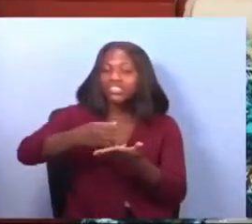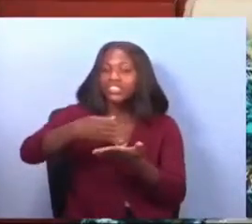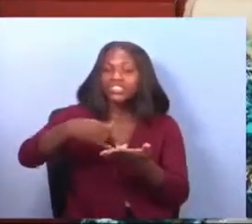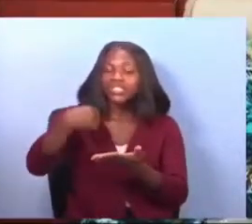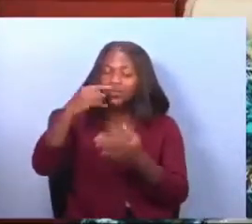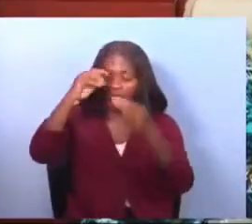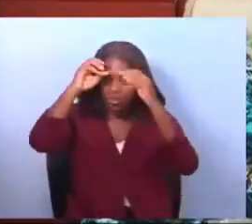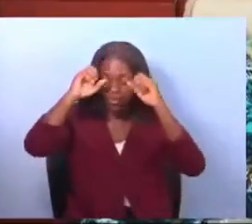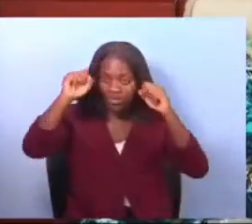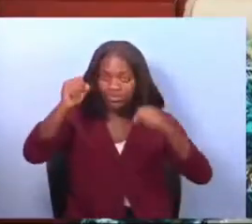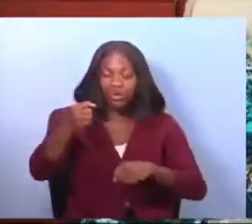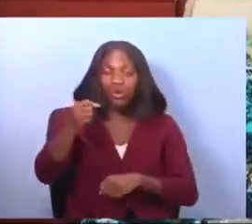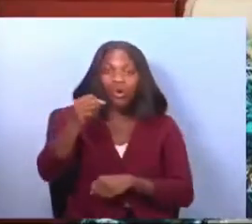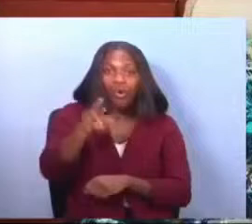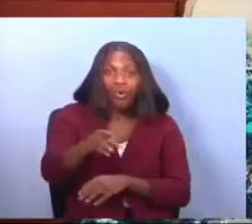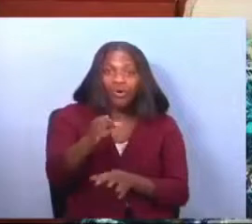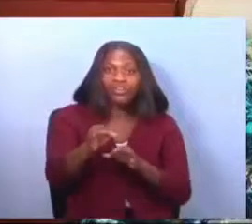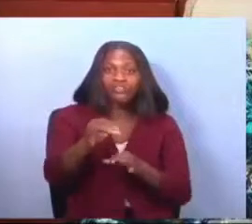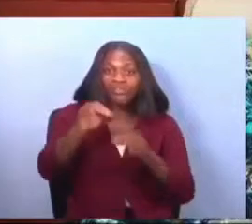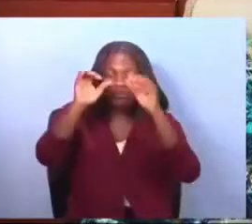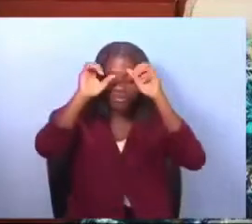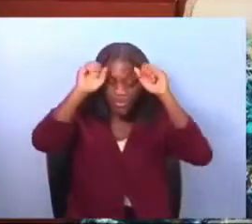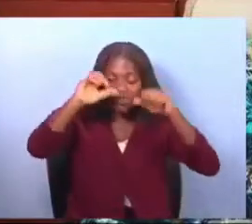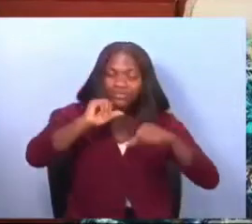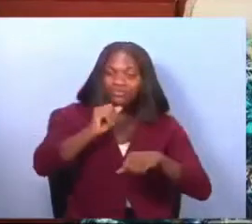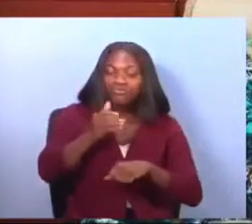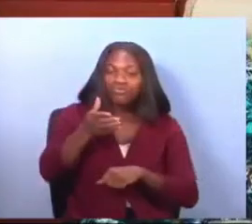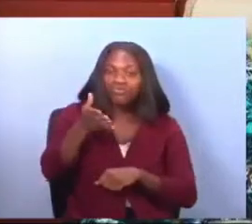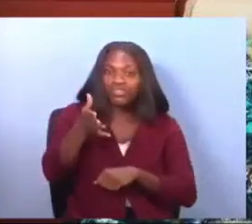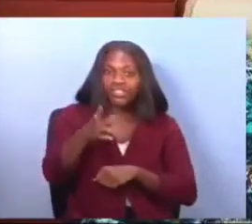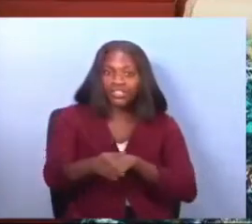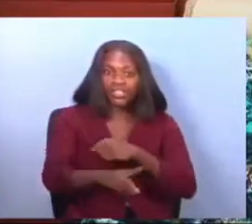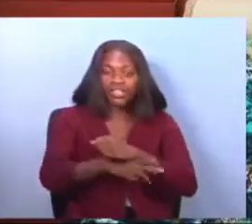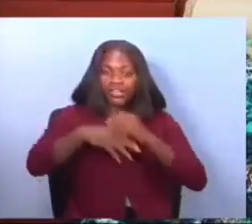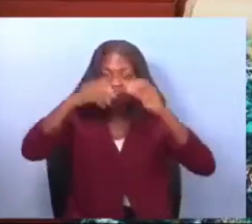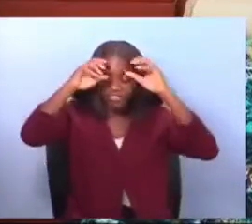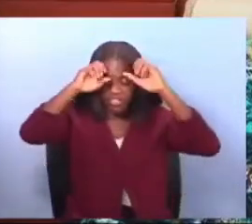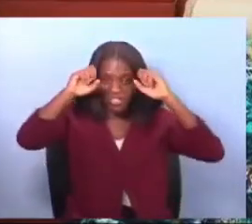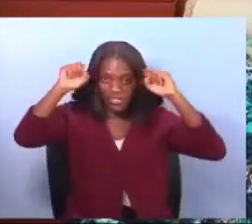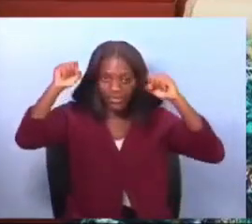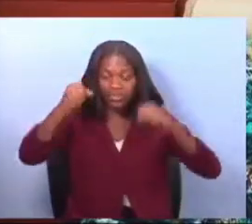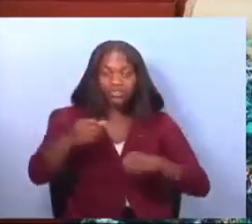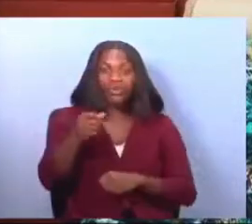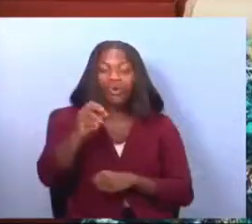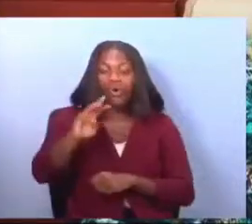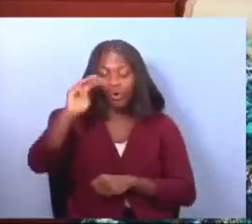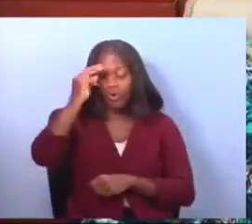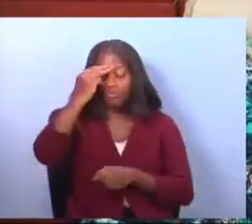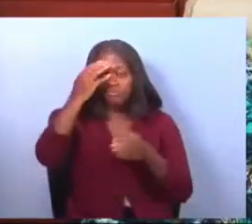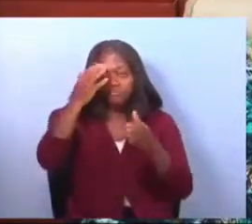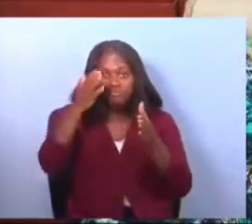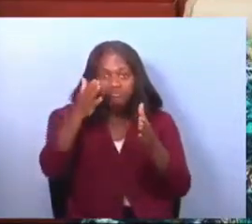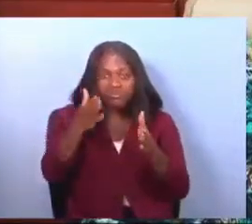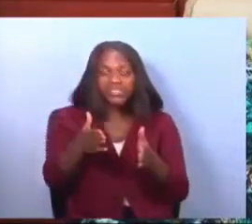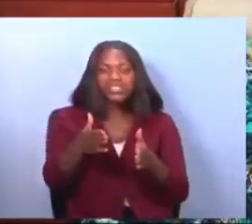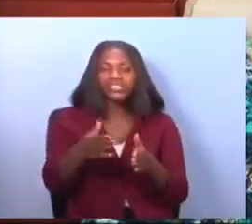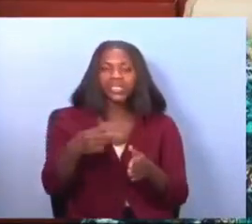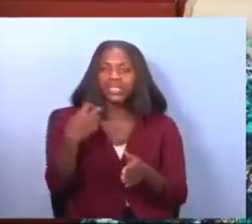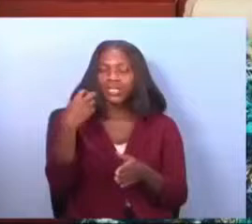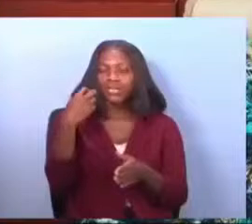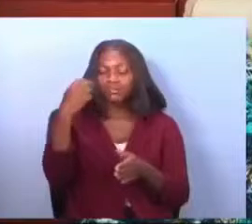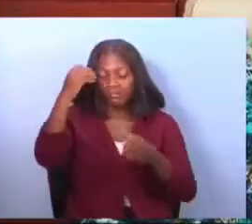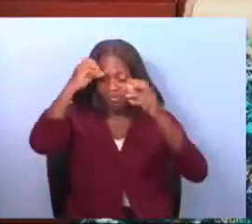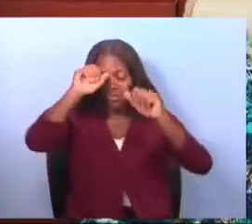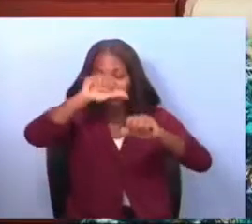President, or in the absence of the President, by the Vice President, or by a minister authorized by the